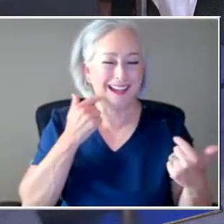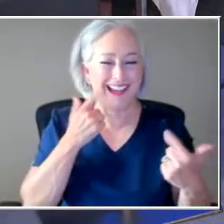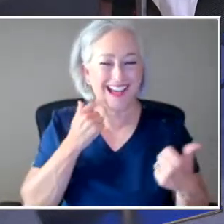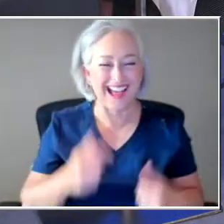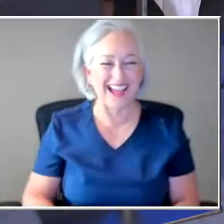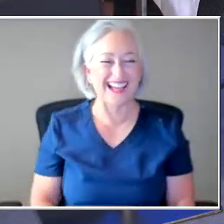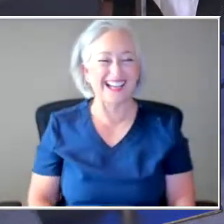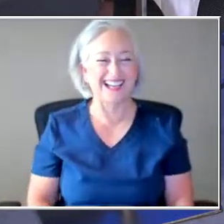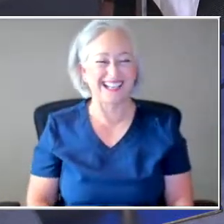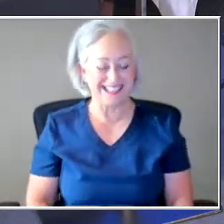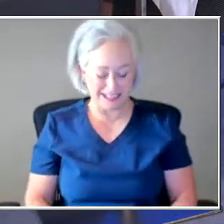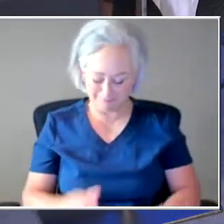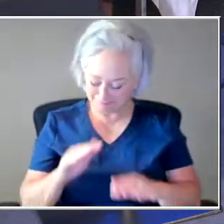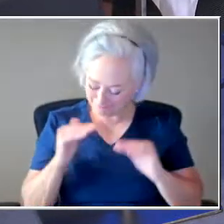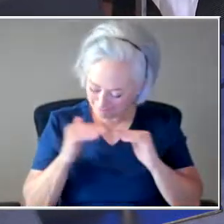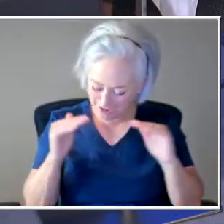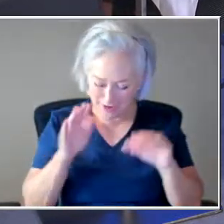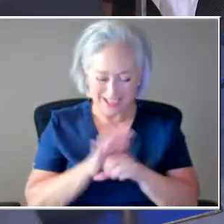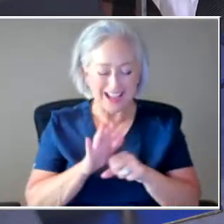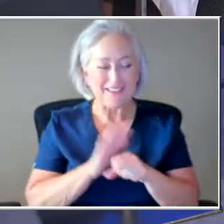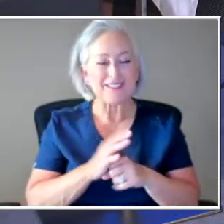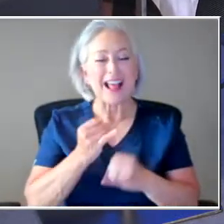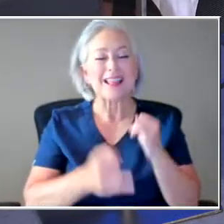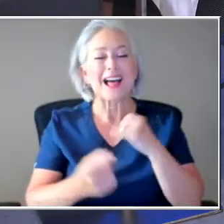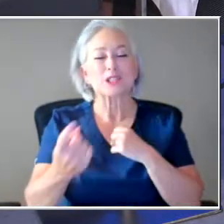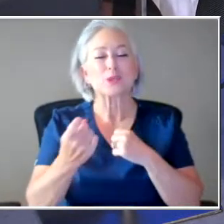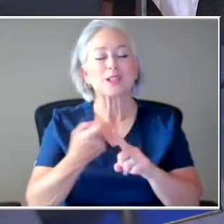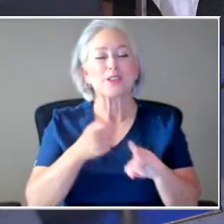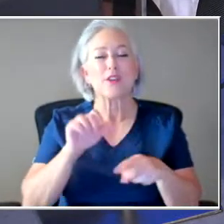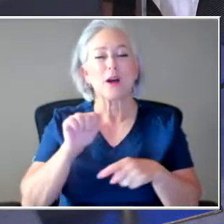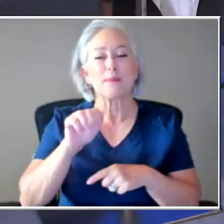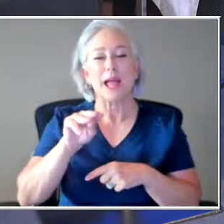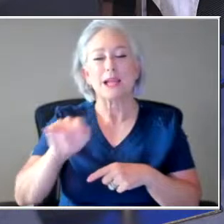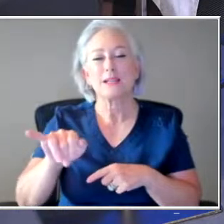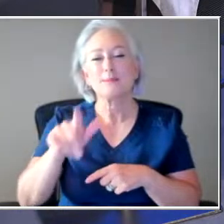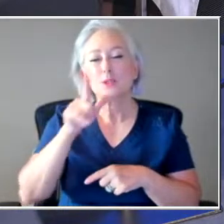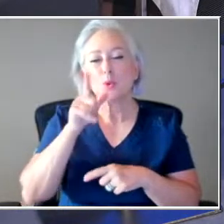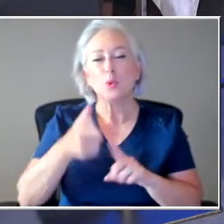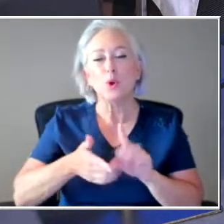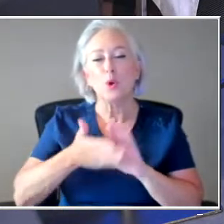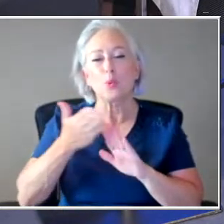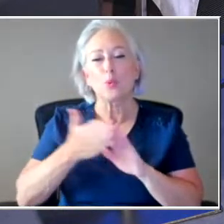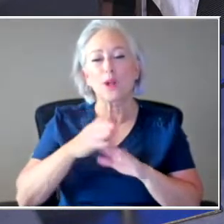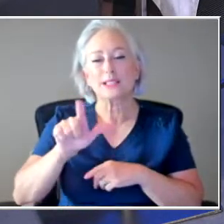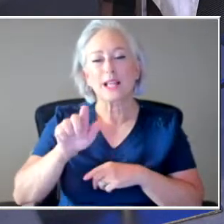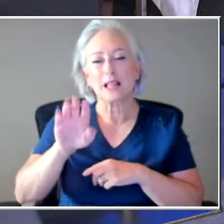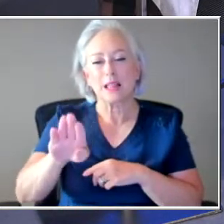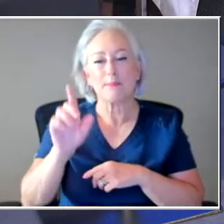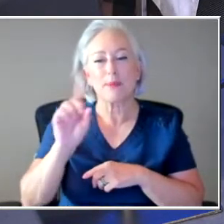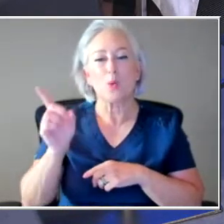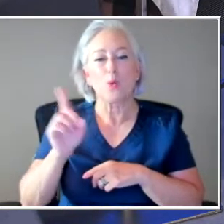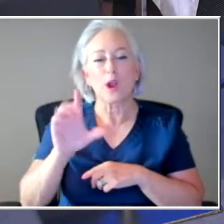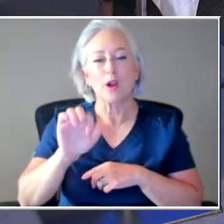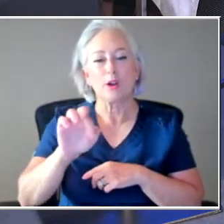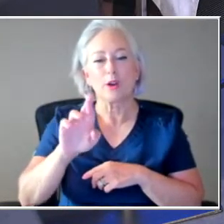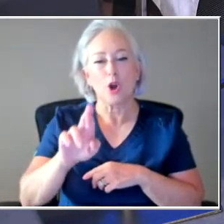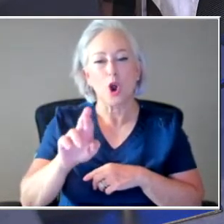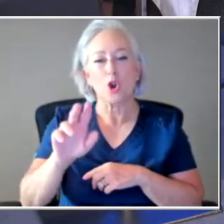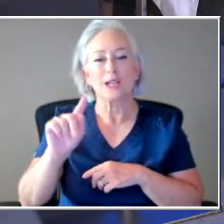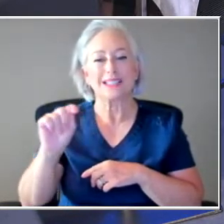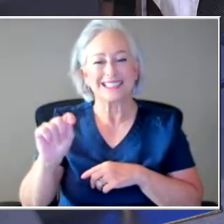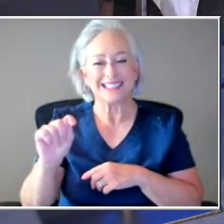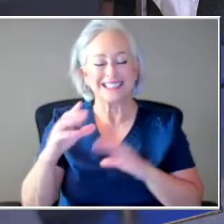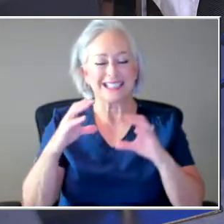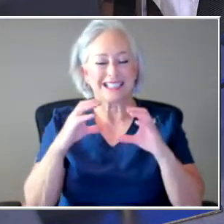Fair enough. Last question's from Amy. Who runs the lab where CAR T cells are produced? Is that, I mean, we talk about